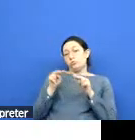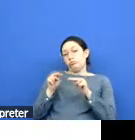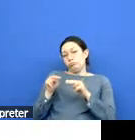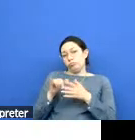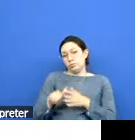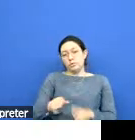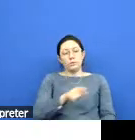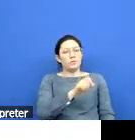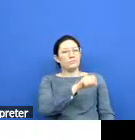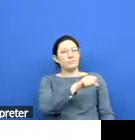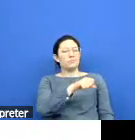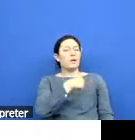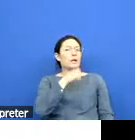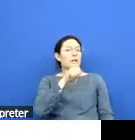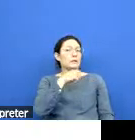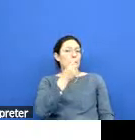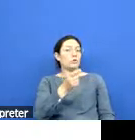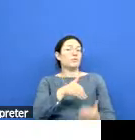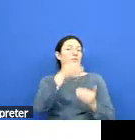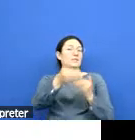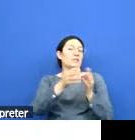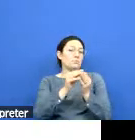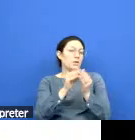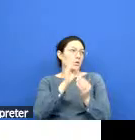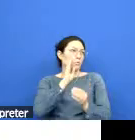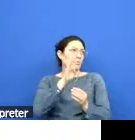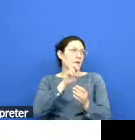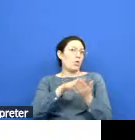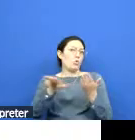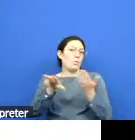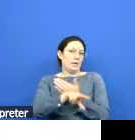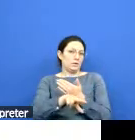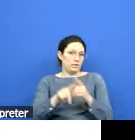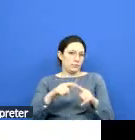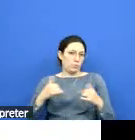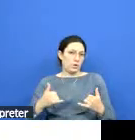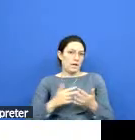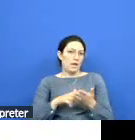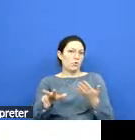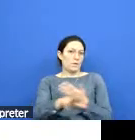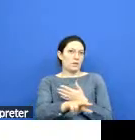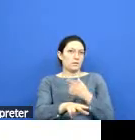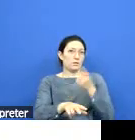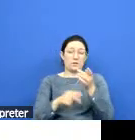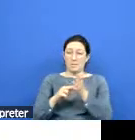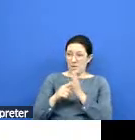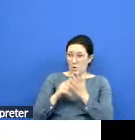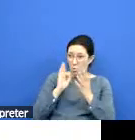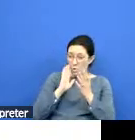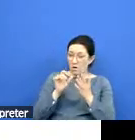yeah, so basically I can tell you when the next meeting will be. It's 3 weeks from today. Okay. I I mean, like, is it